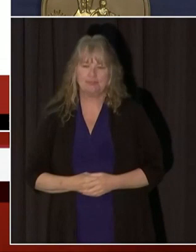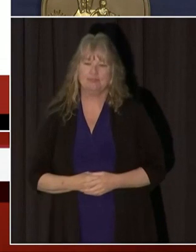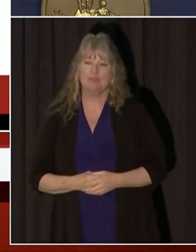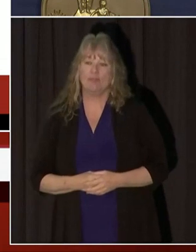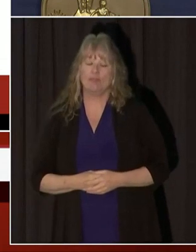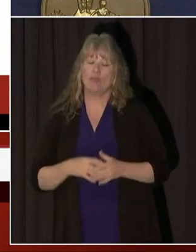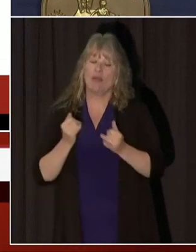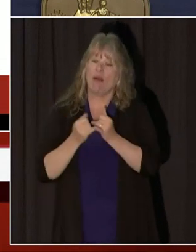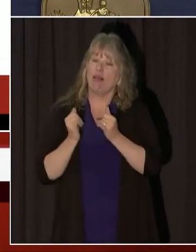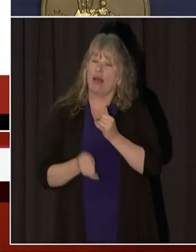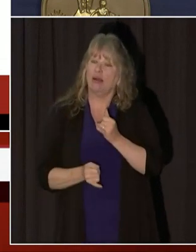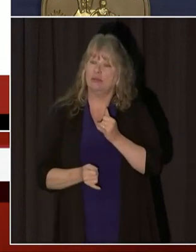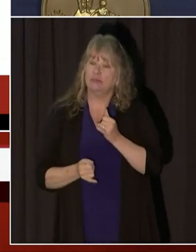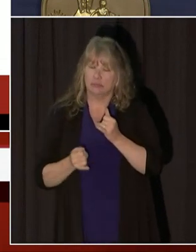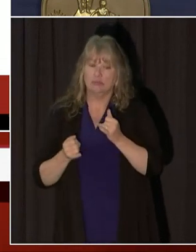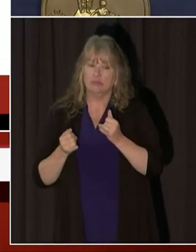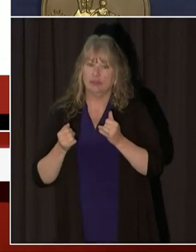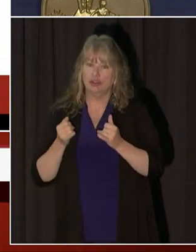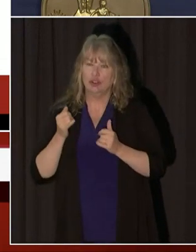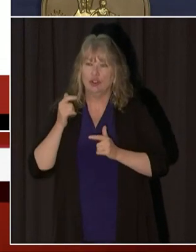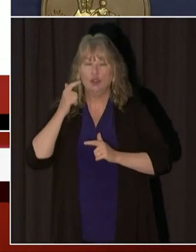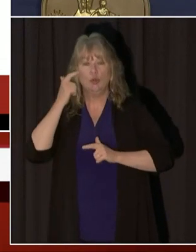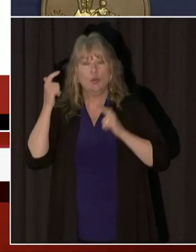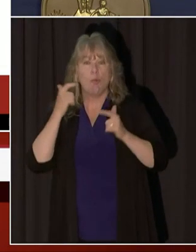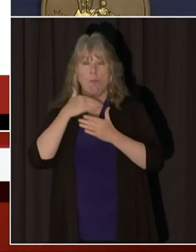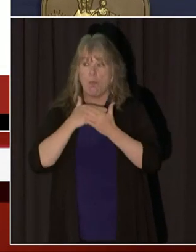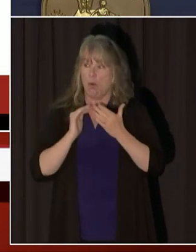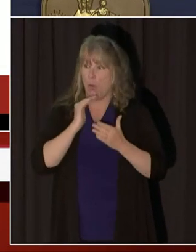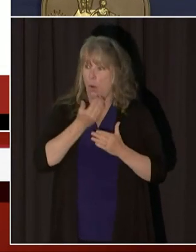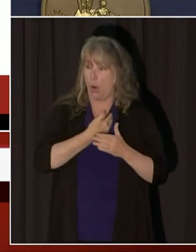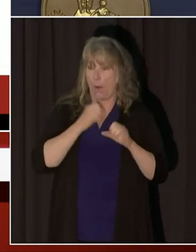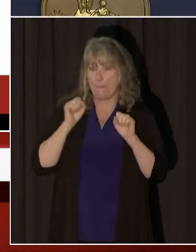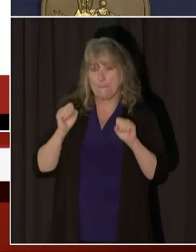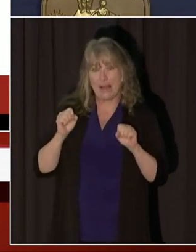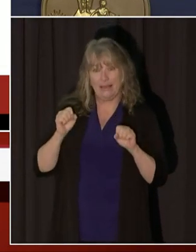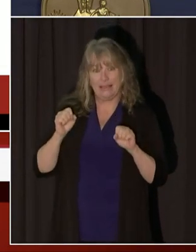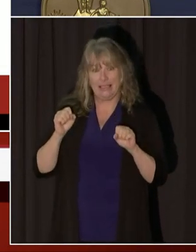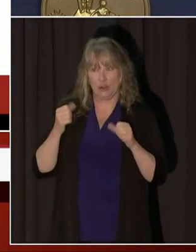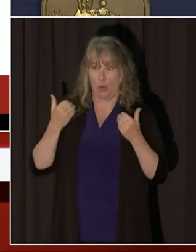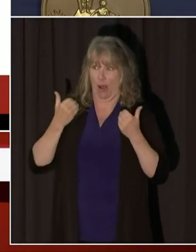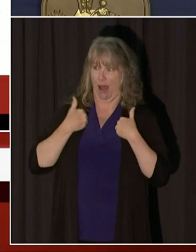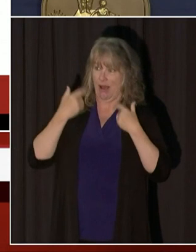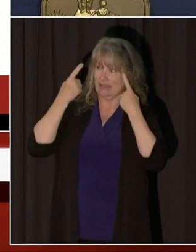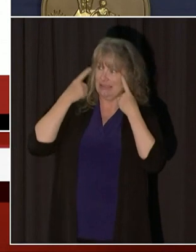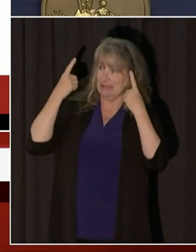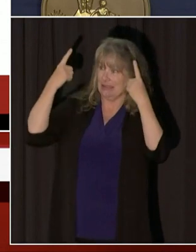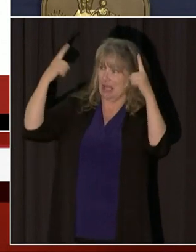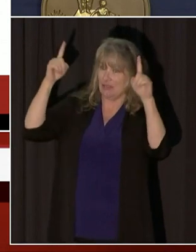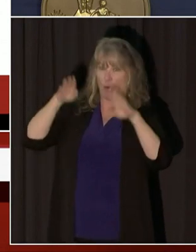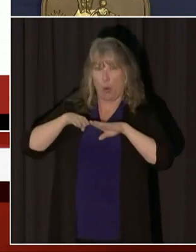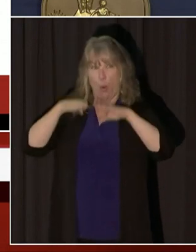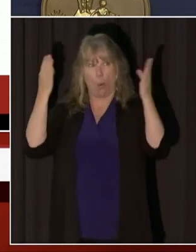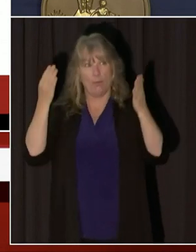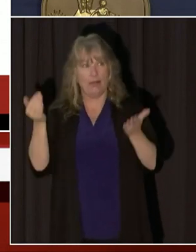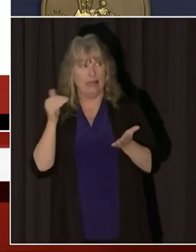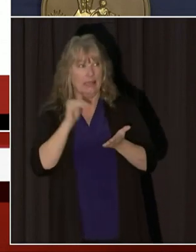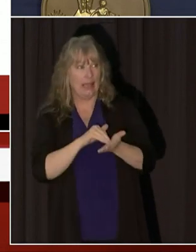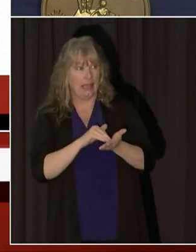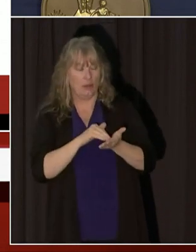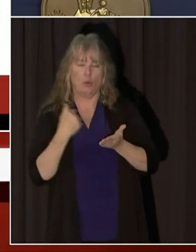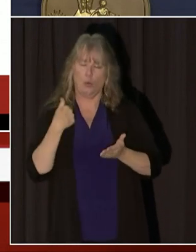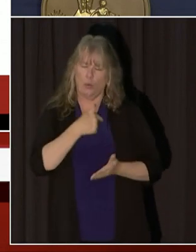And finally, a huge part of our ability for a successful phase reopening is our ability to